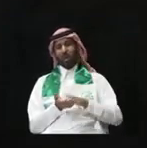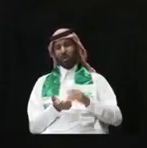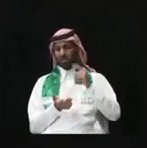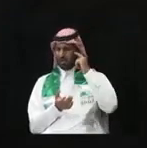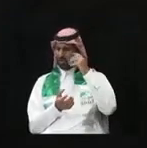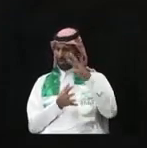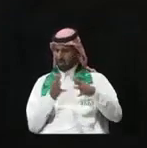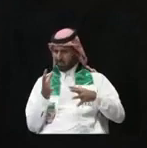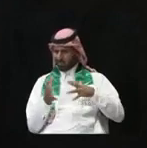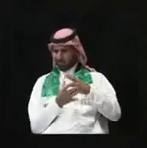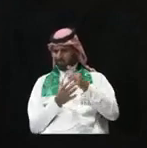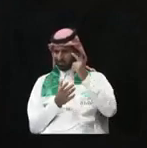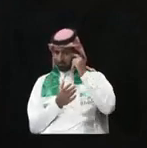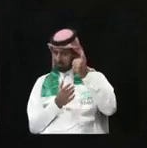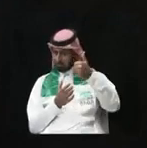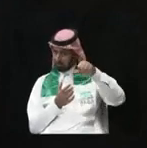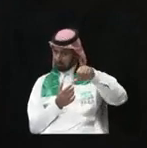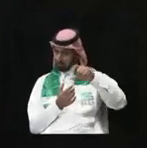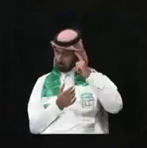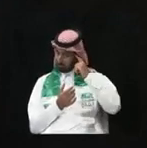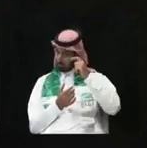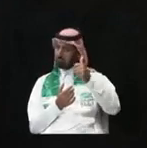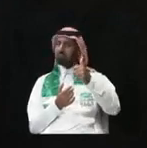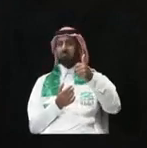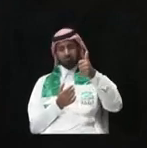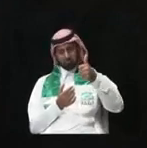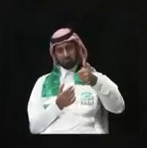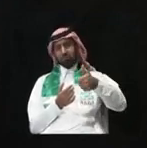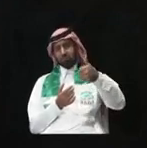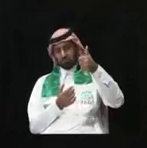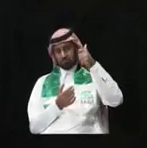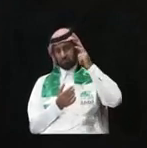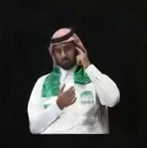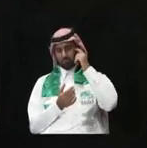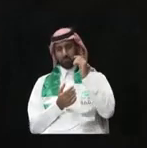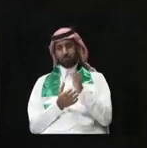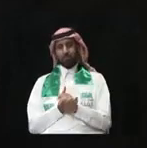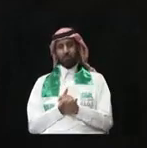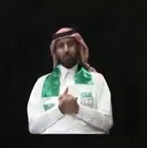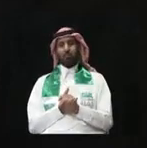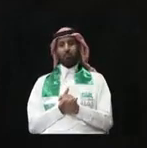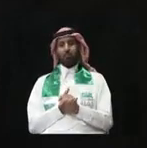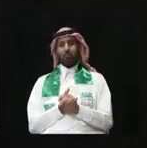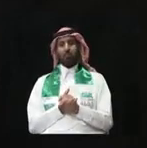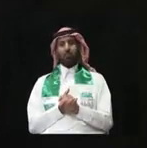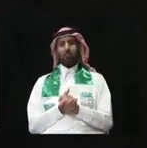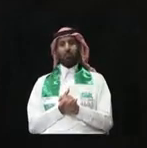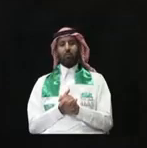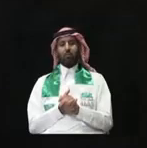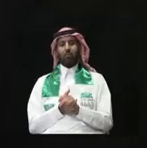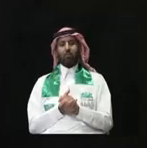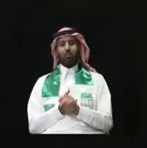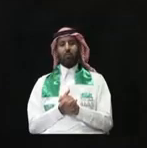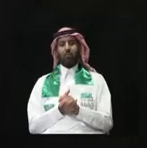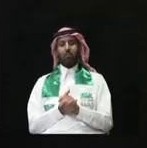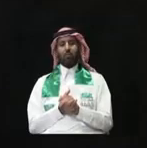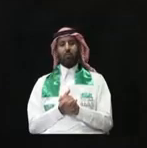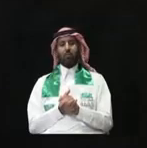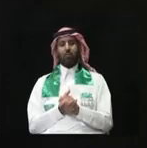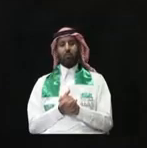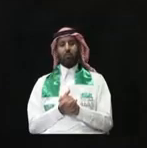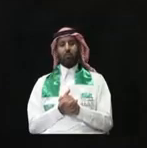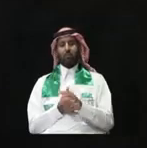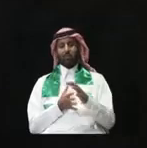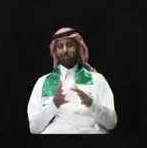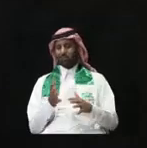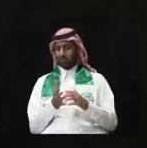effect? It has a positive impact or a positive effect. So, the result of that